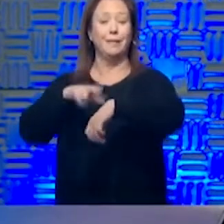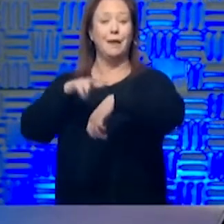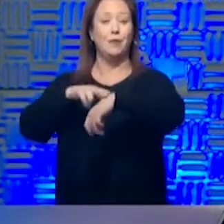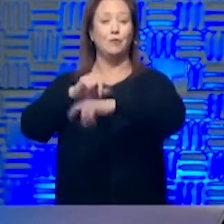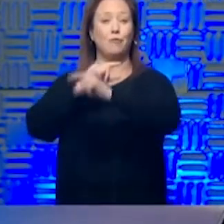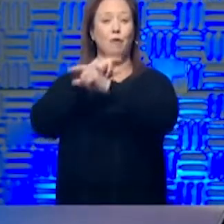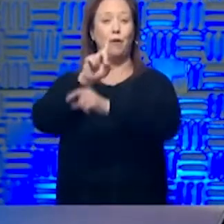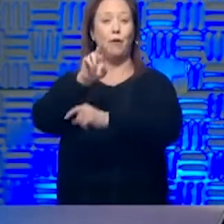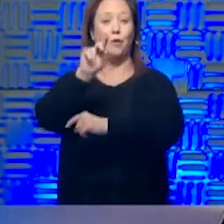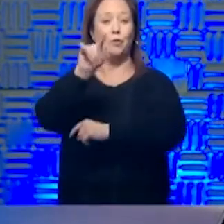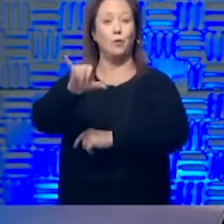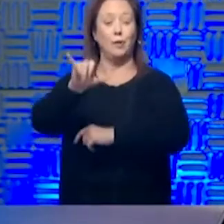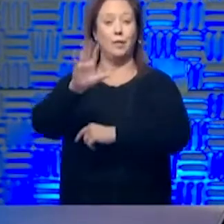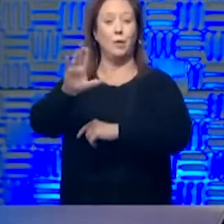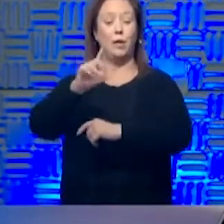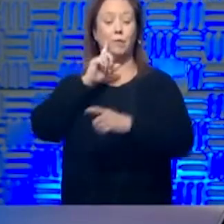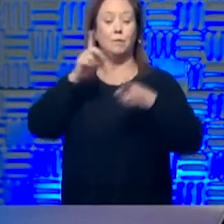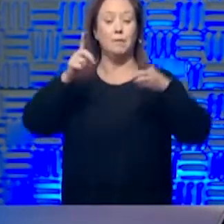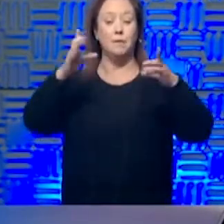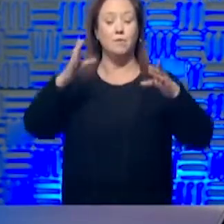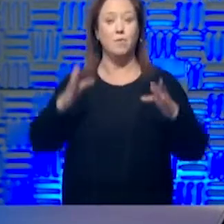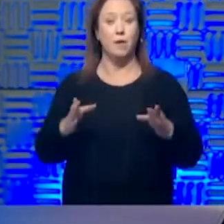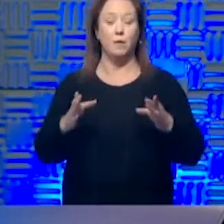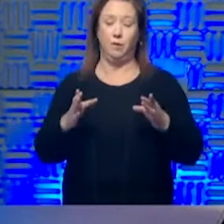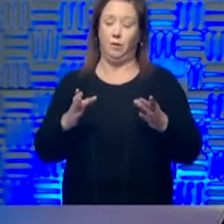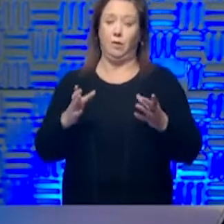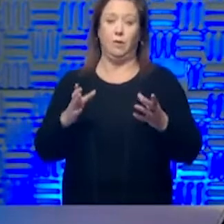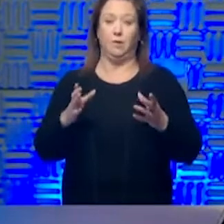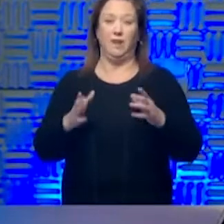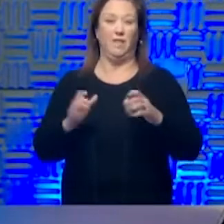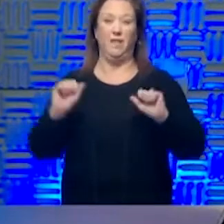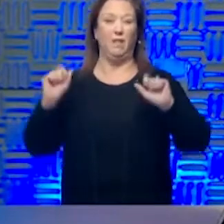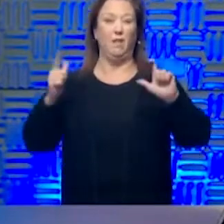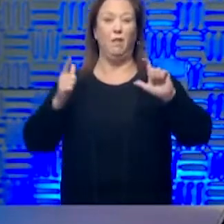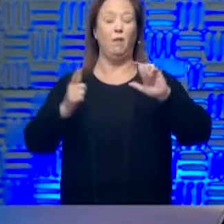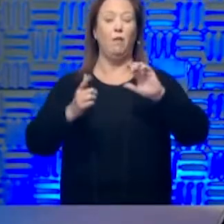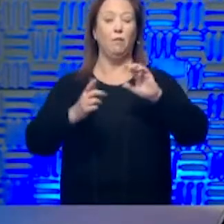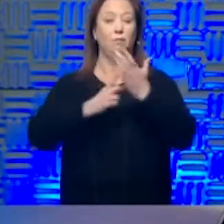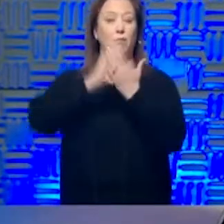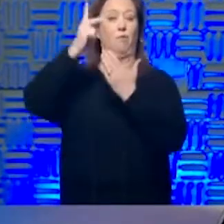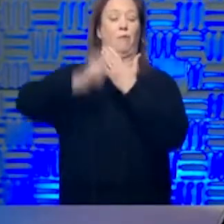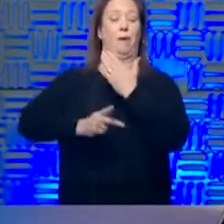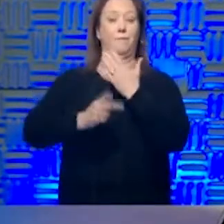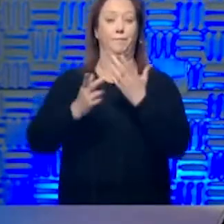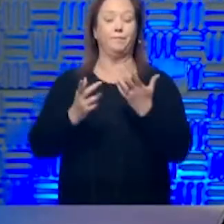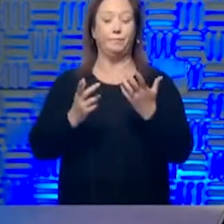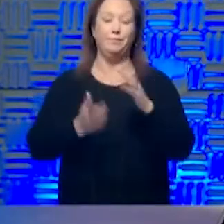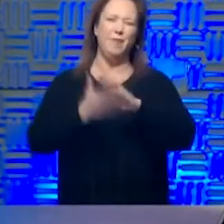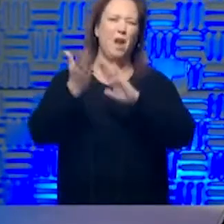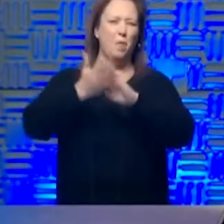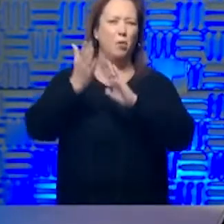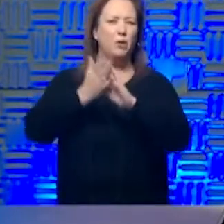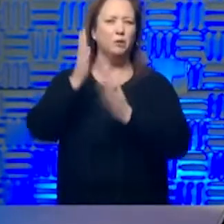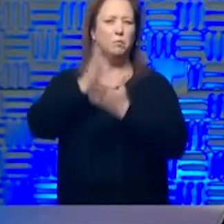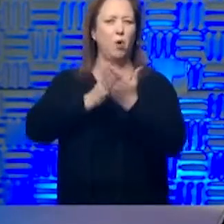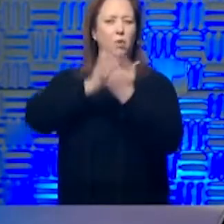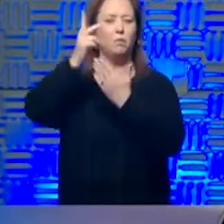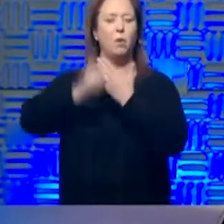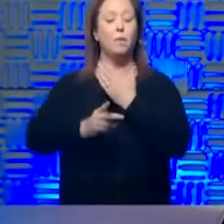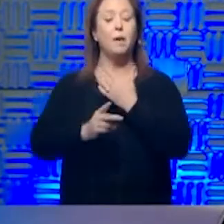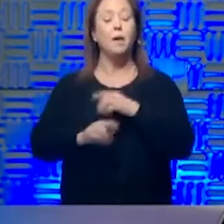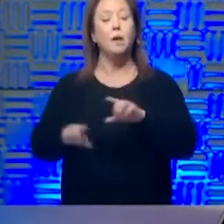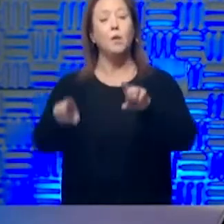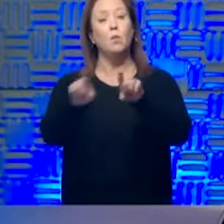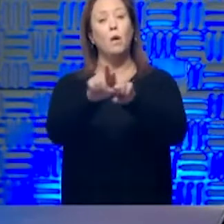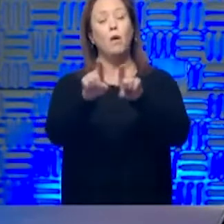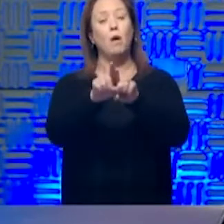the director of pretty much the operational portion of this. And then we also